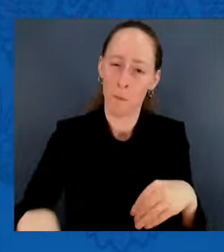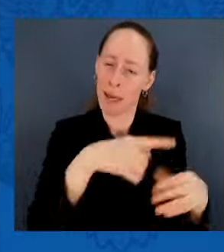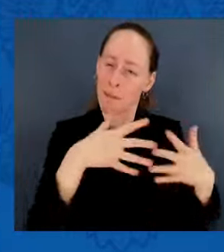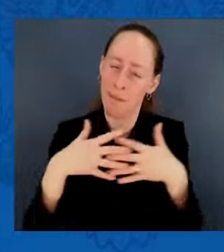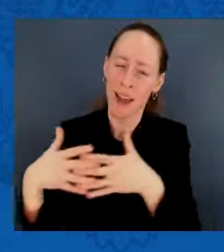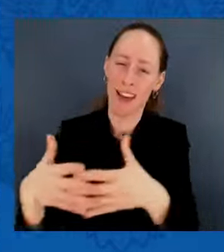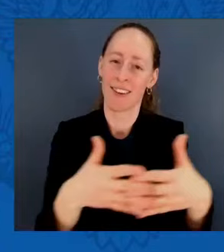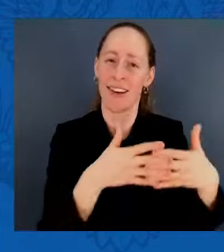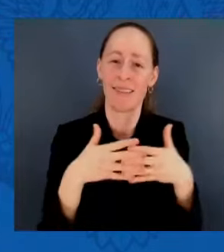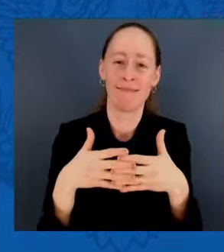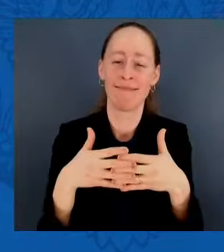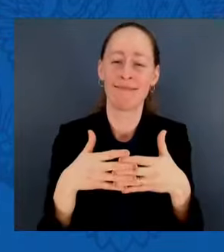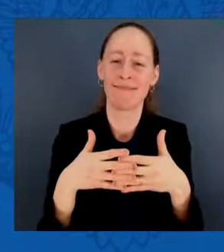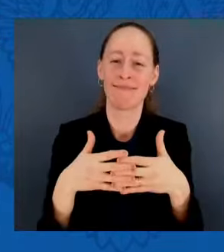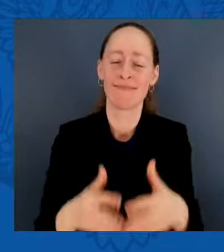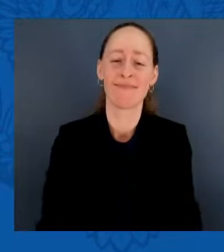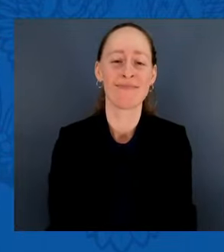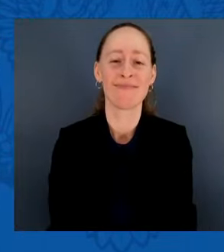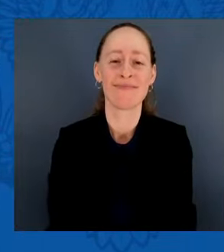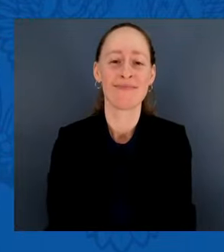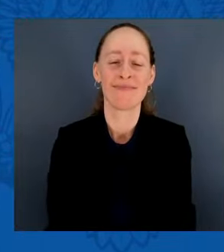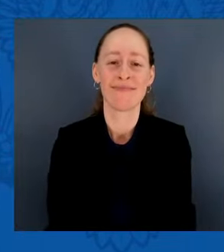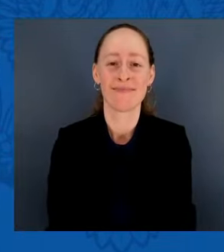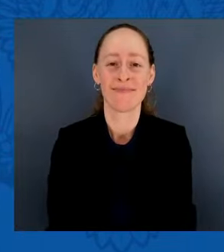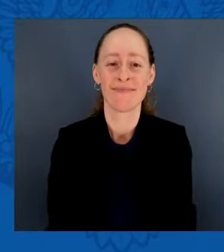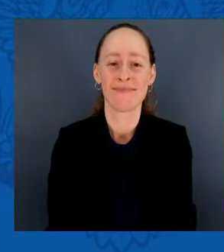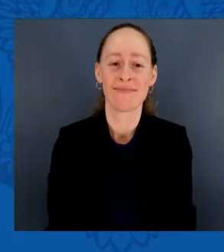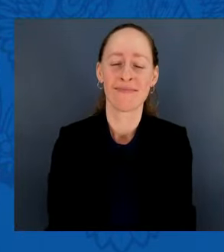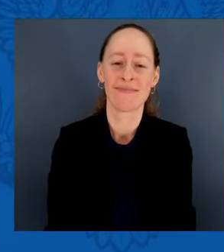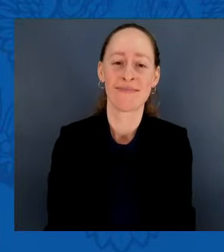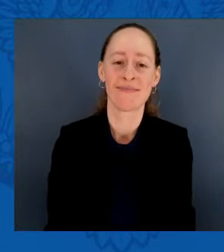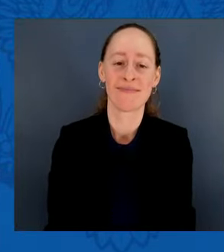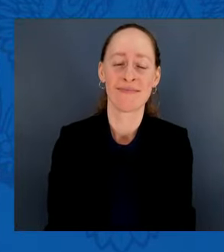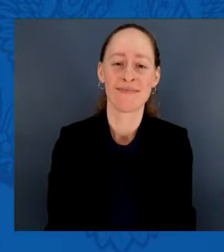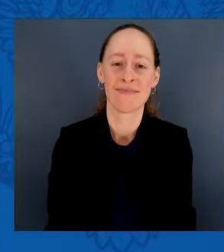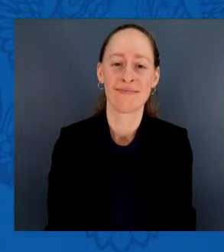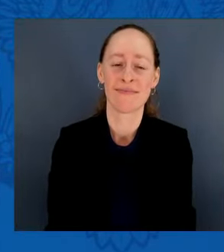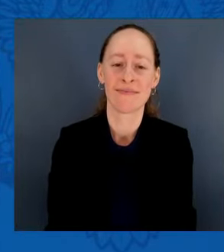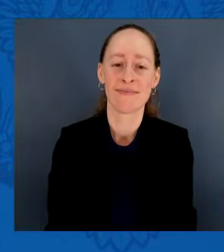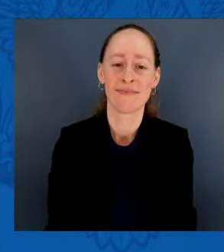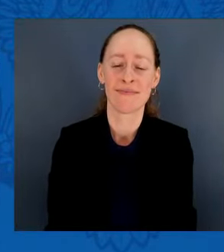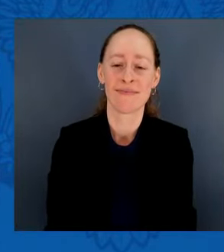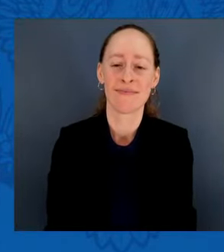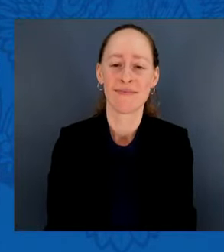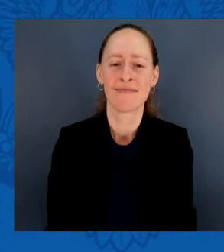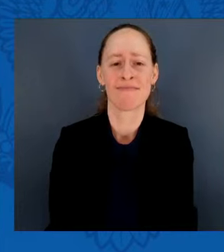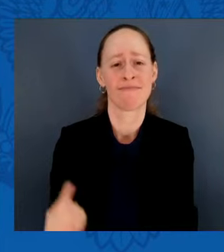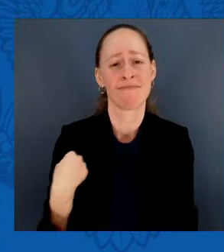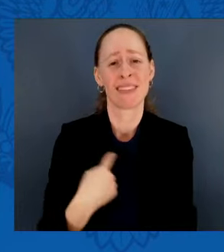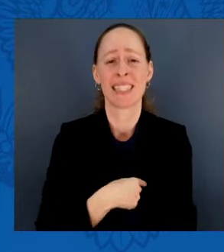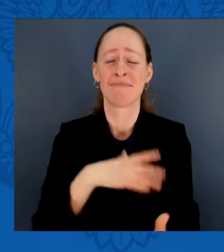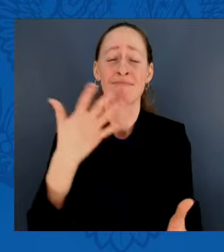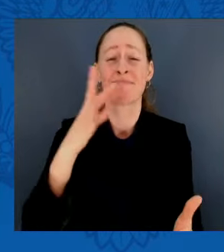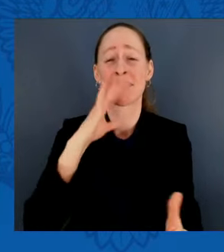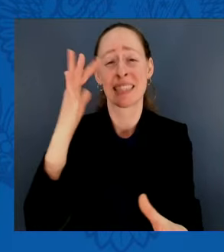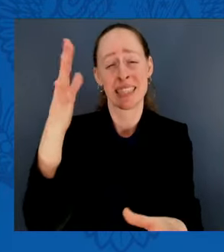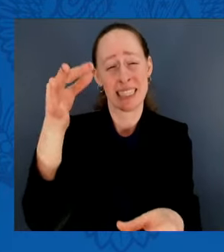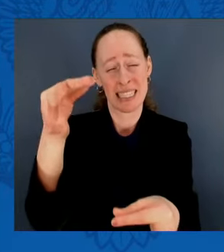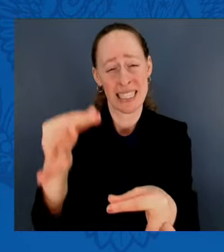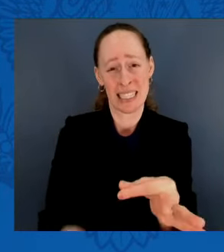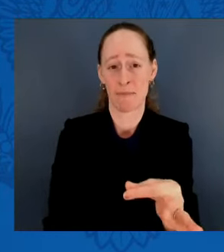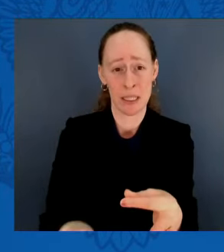Look, folks, we have a simple choice. We can fight about fixing the border, or we can fix